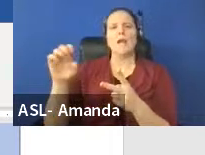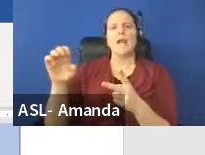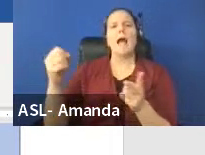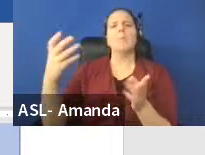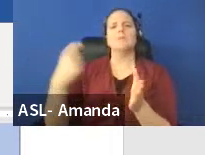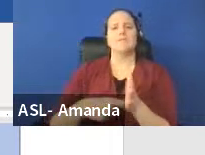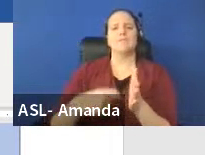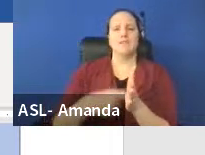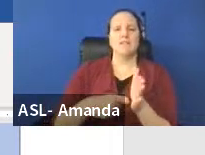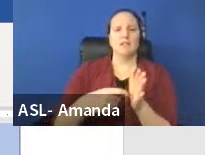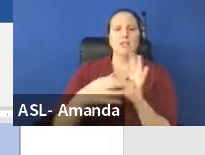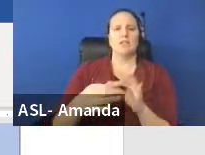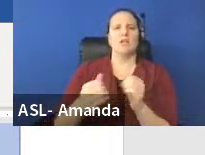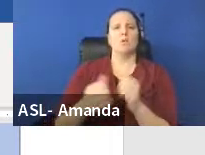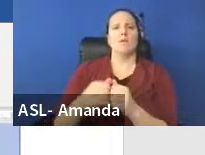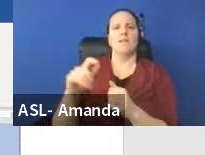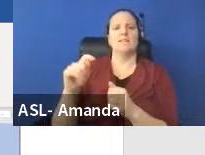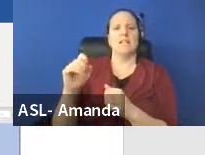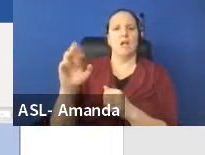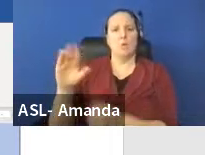fee associated with tarot.